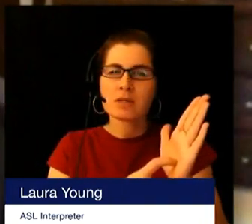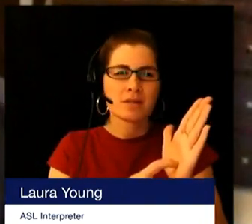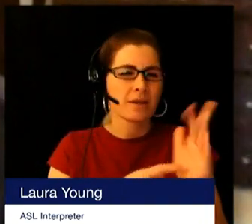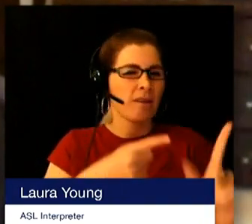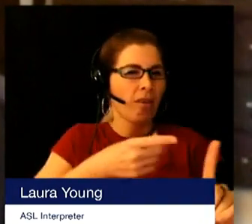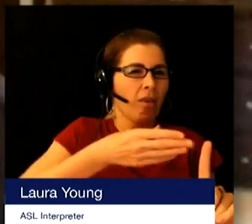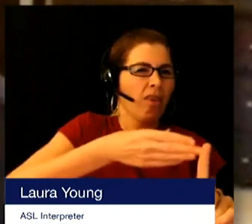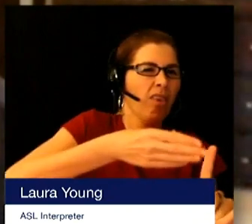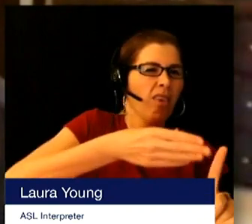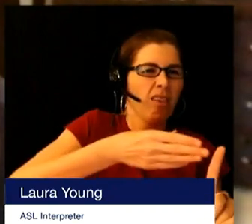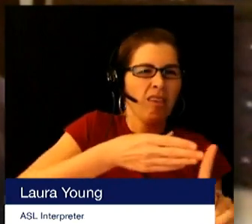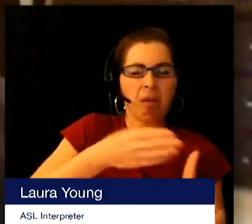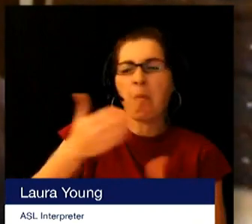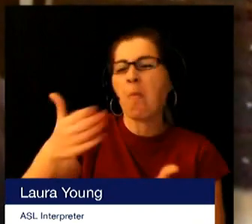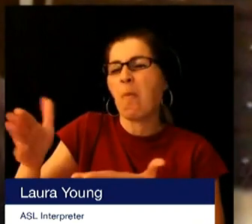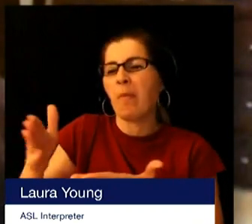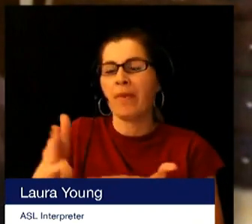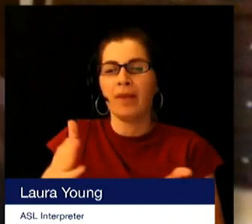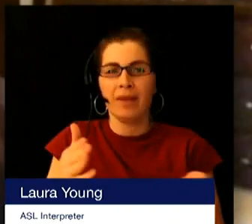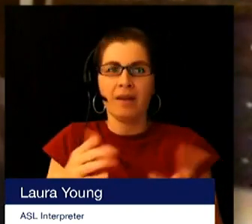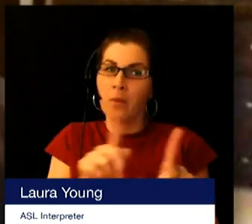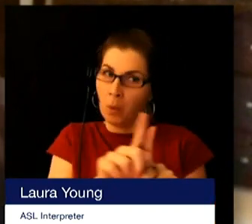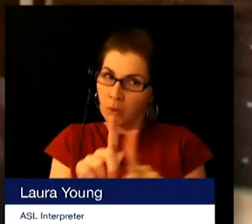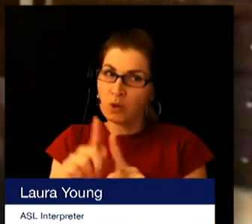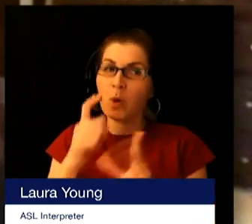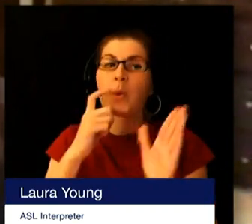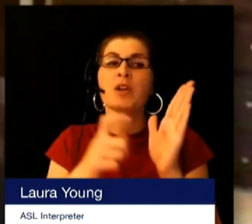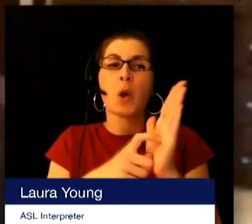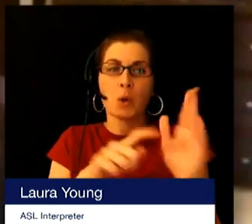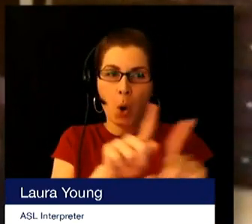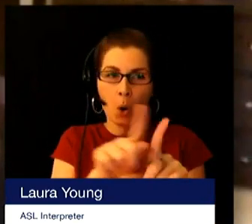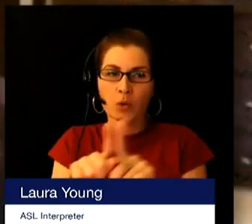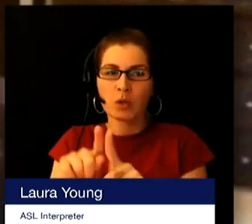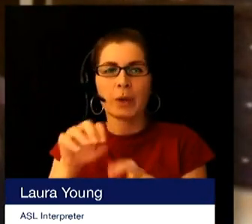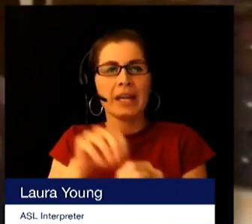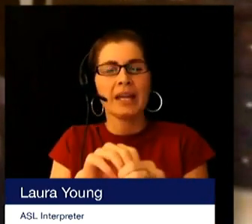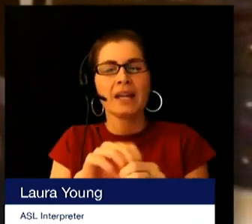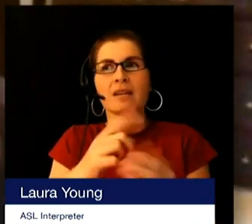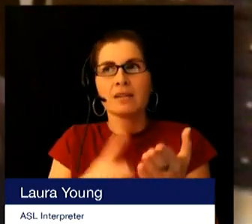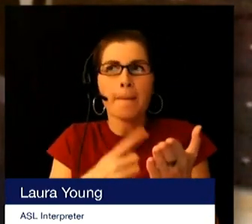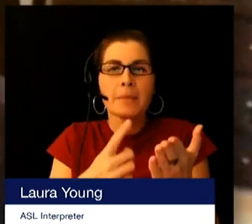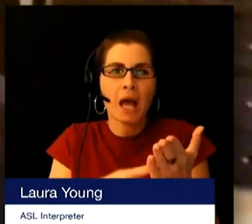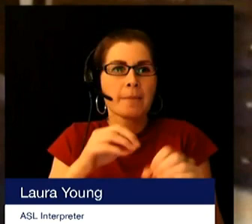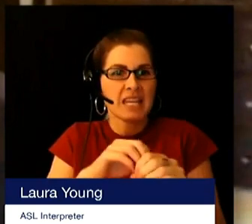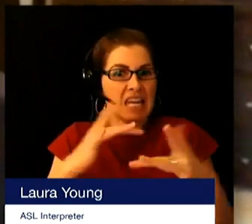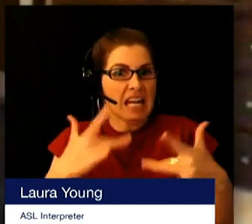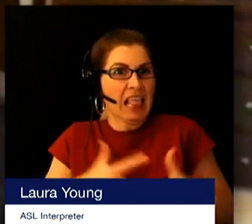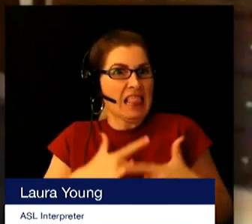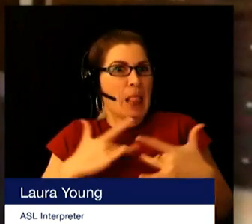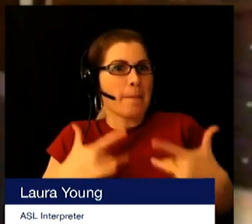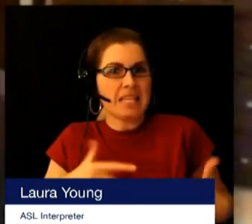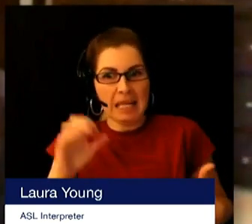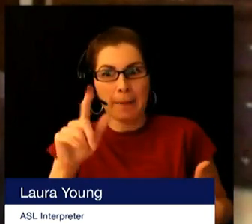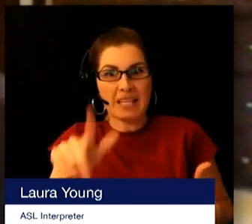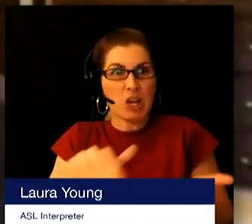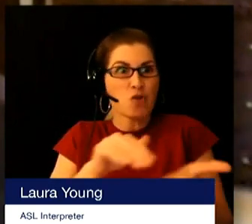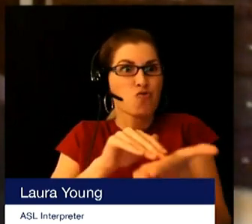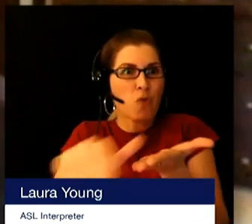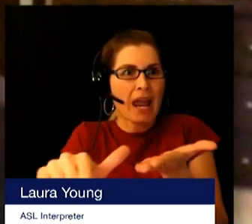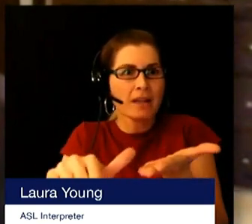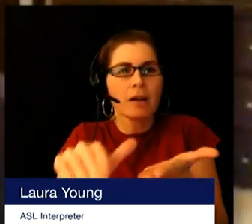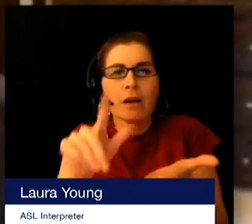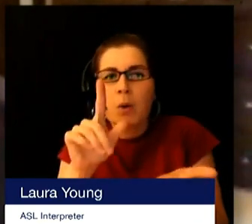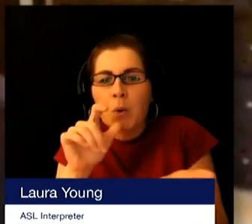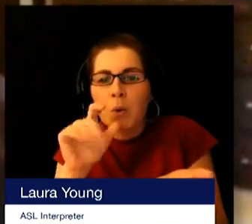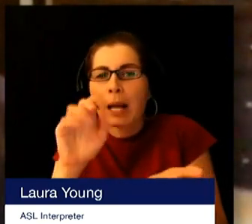that process. And sadly, we've seen racial disparities in the rare grants of clemency that we've had so far. You know, typically the people who get